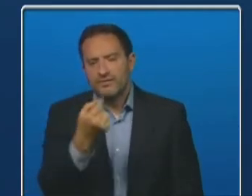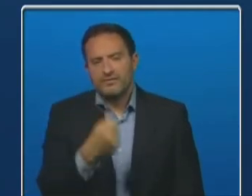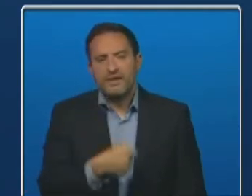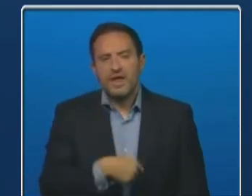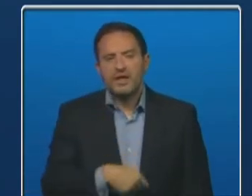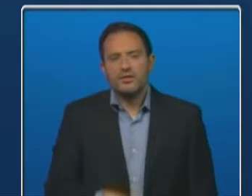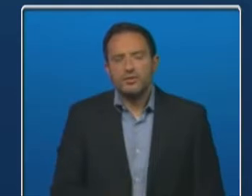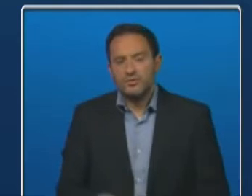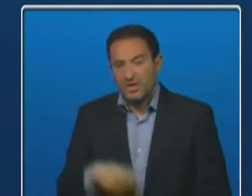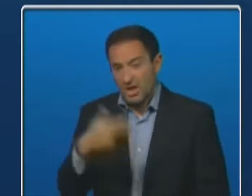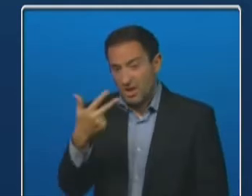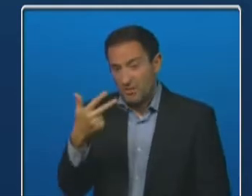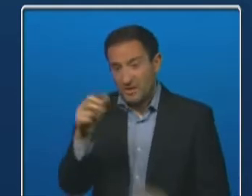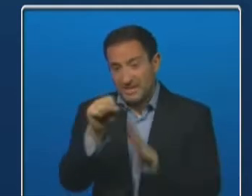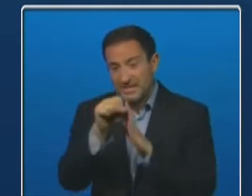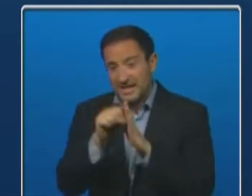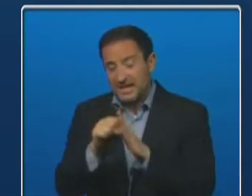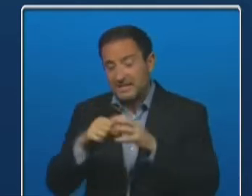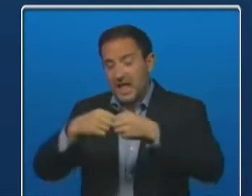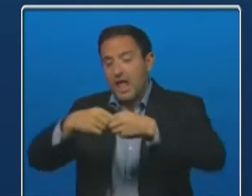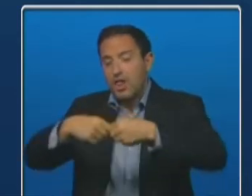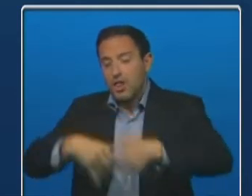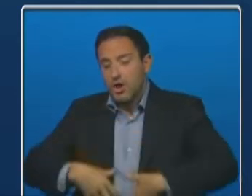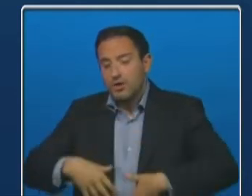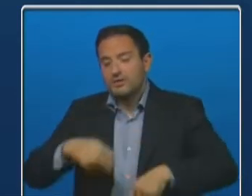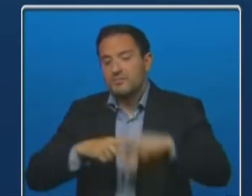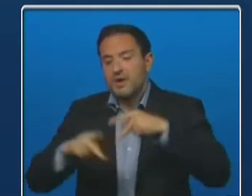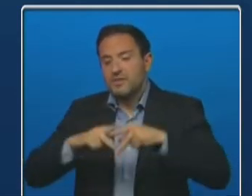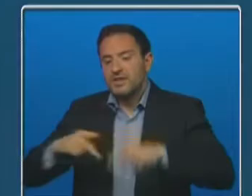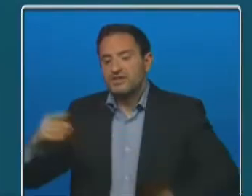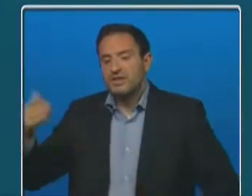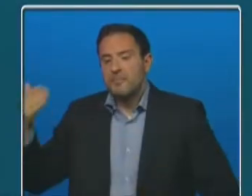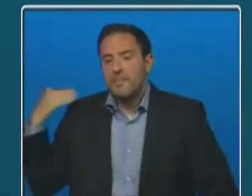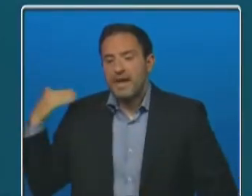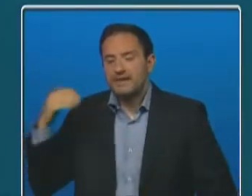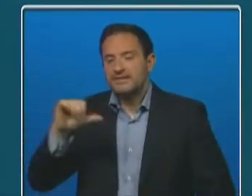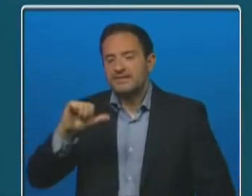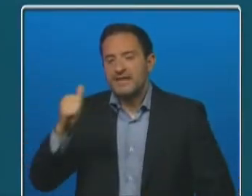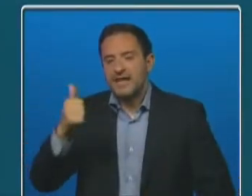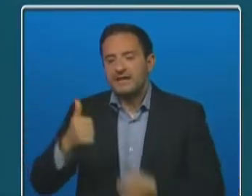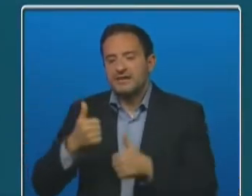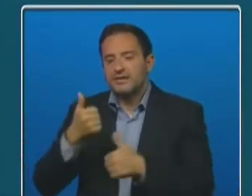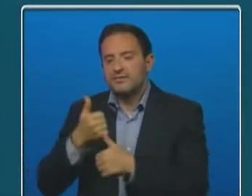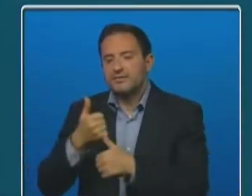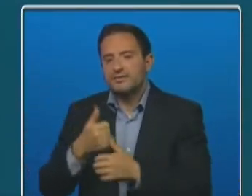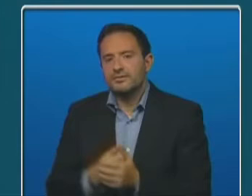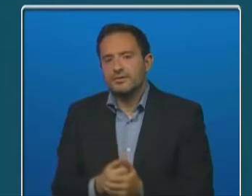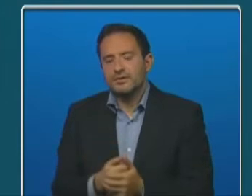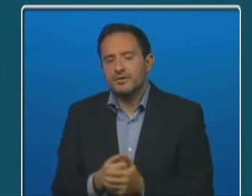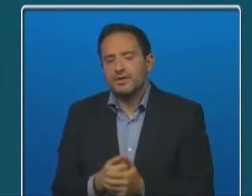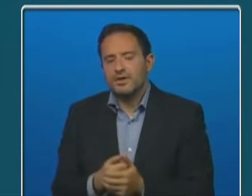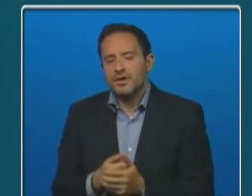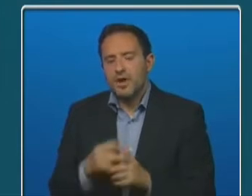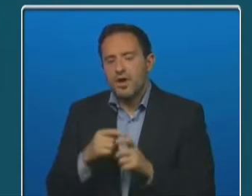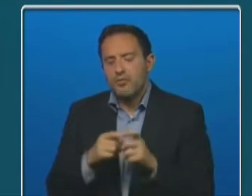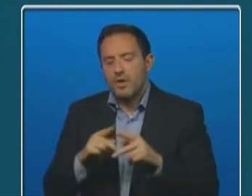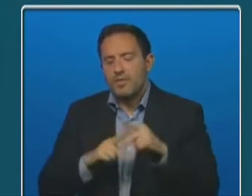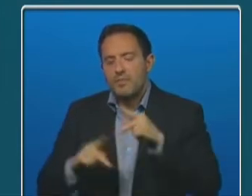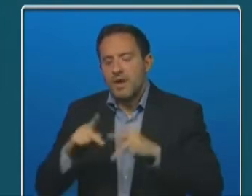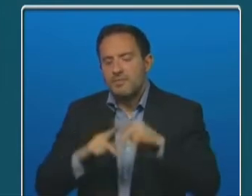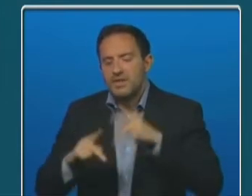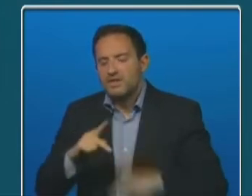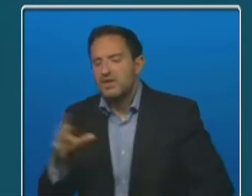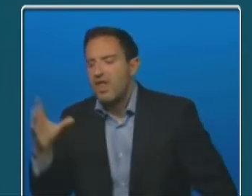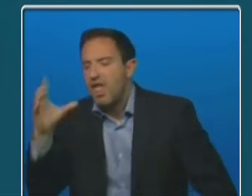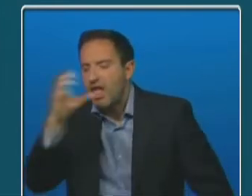actually lost population over the last decade. And we know from our population estimates